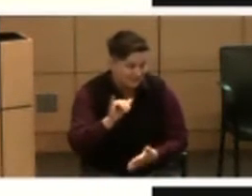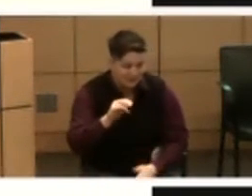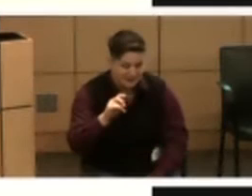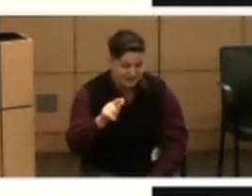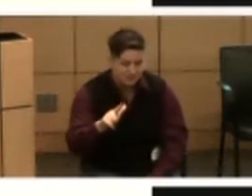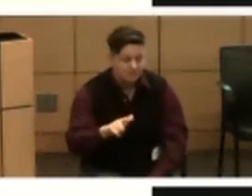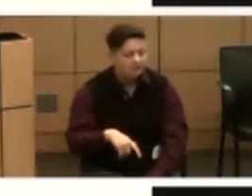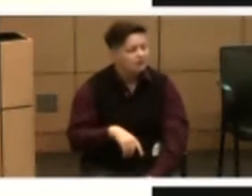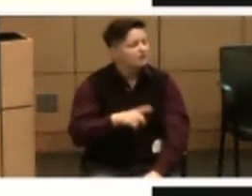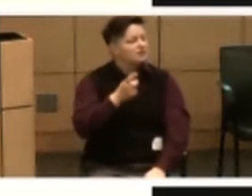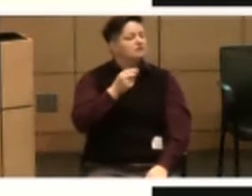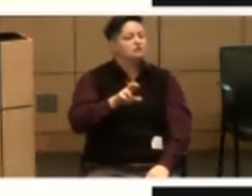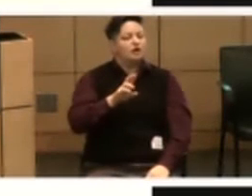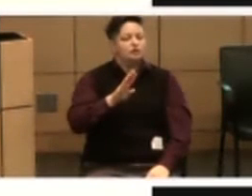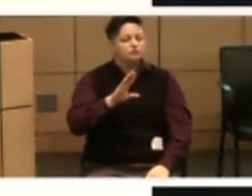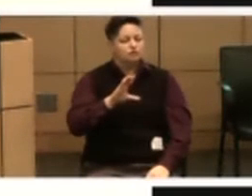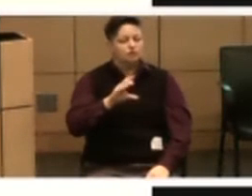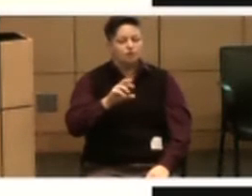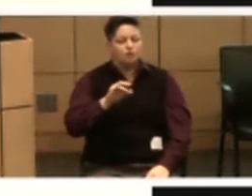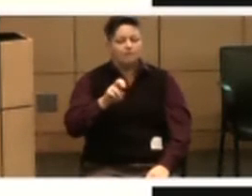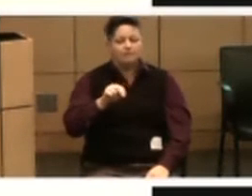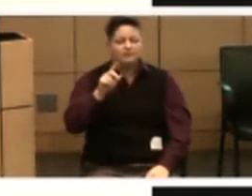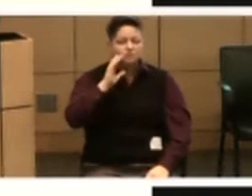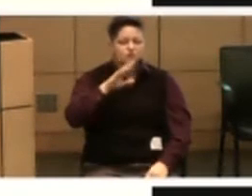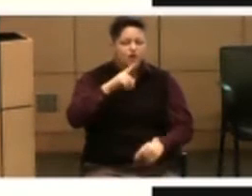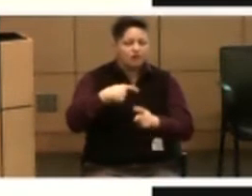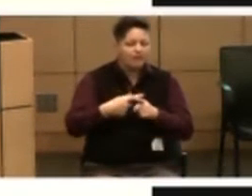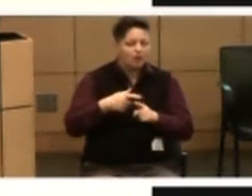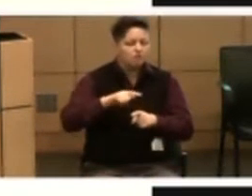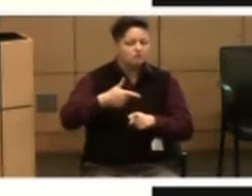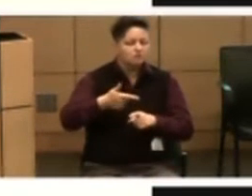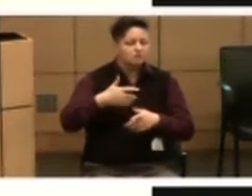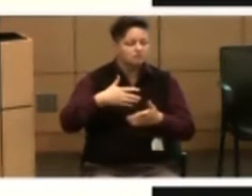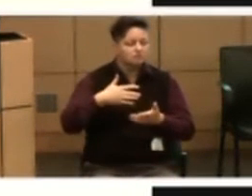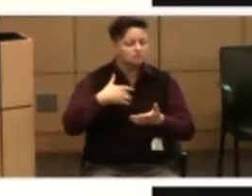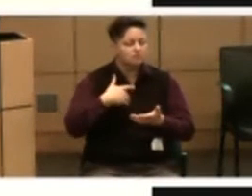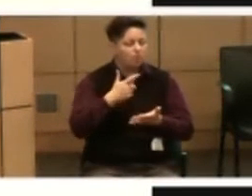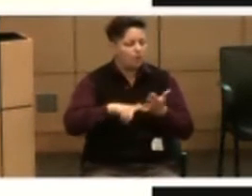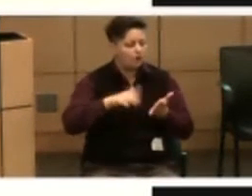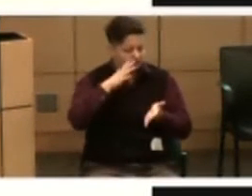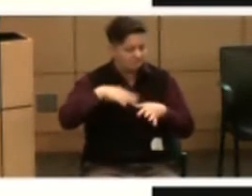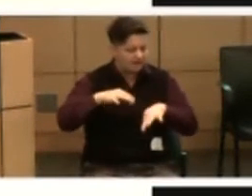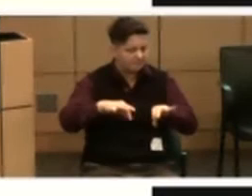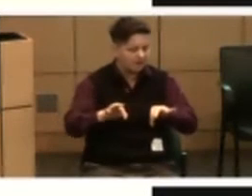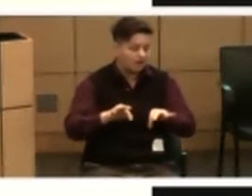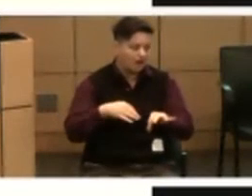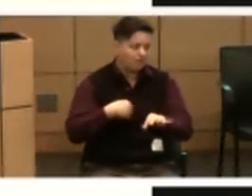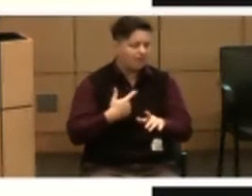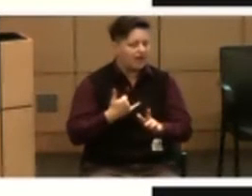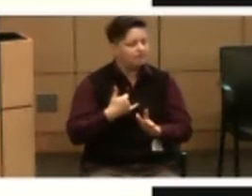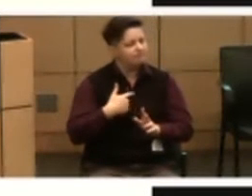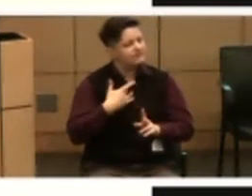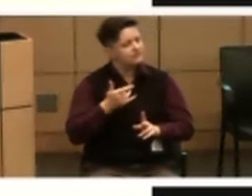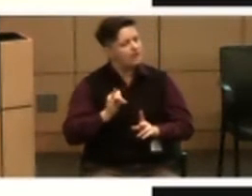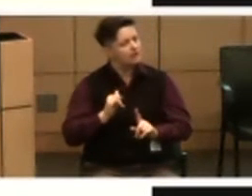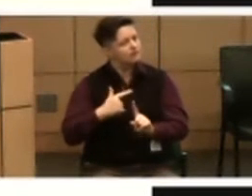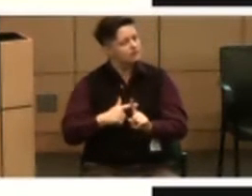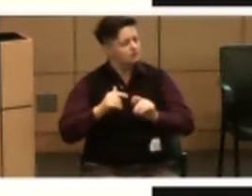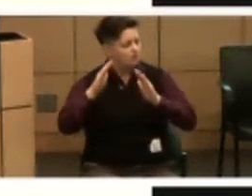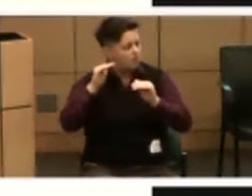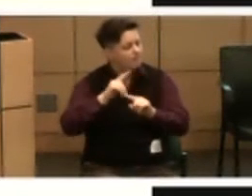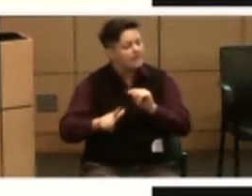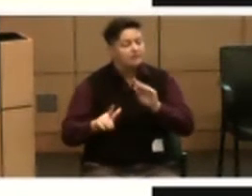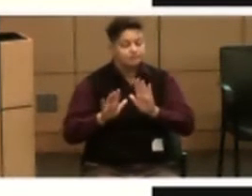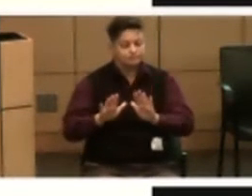think is motivated very much by this question, and I think is really encouraging. But we really don't know a lot. We actually don't know a lot with children who